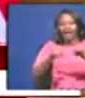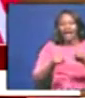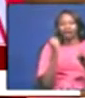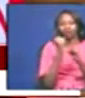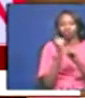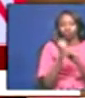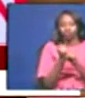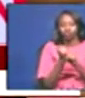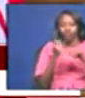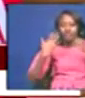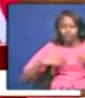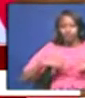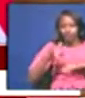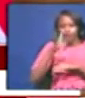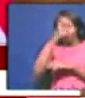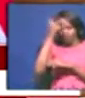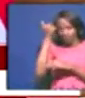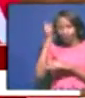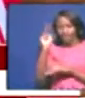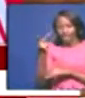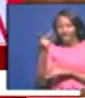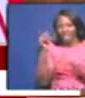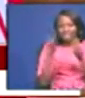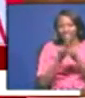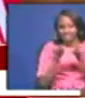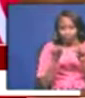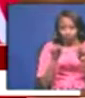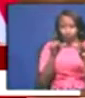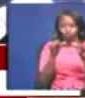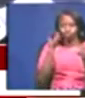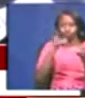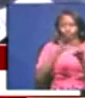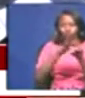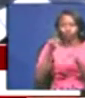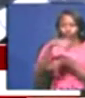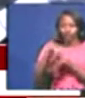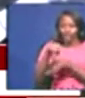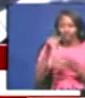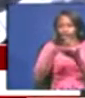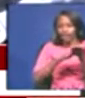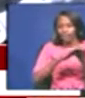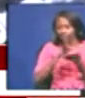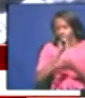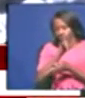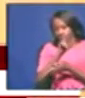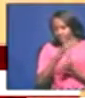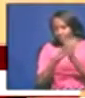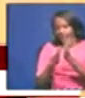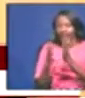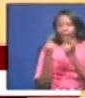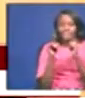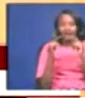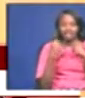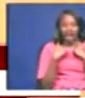people of Kenya and persuaded them to vote for us on the basis of that plan. Among technocrats appointed to the cabinet